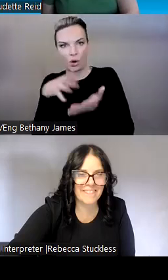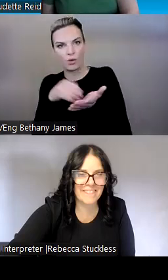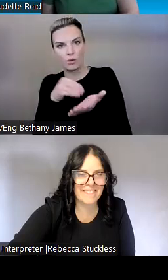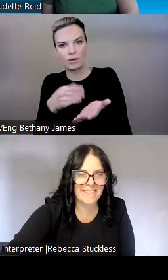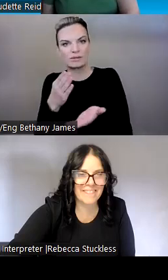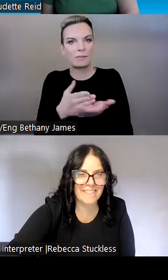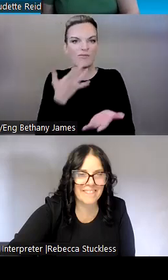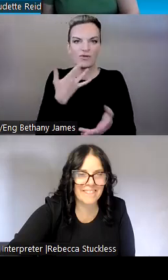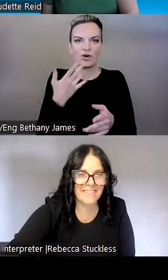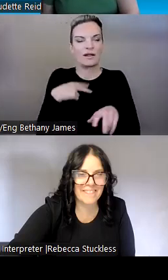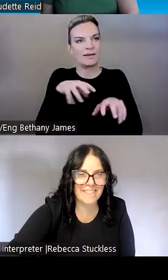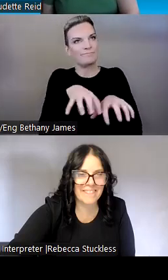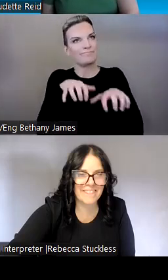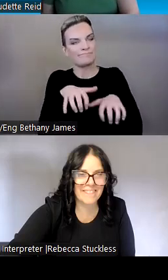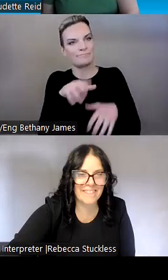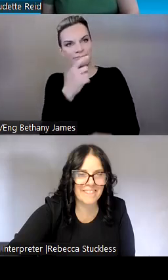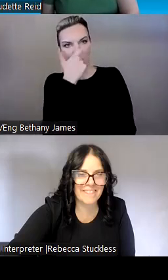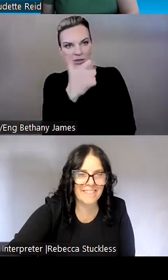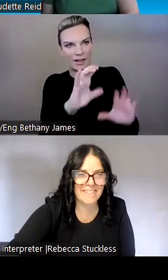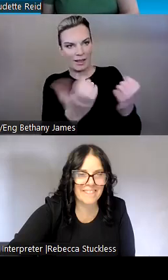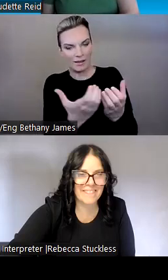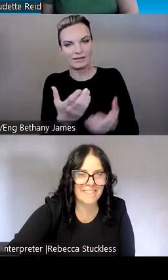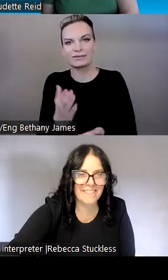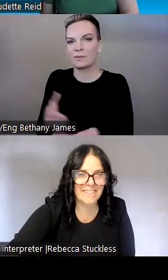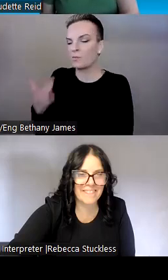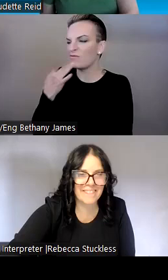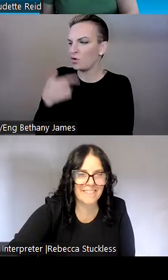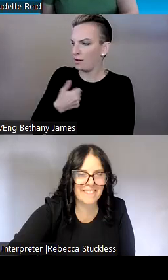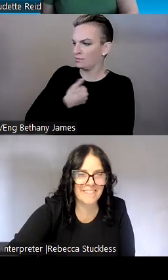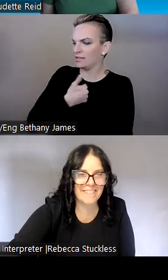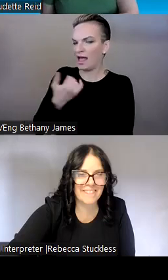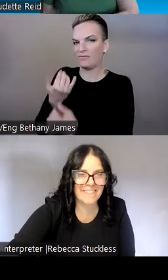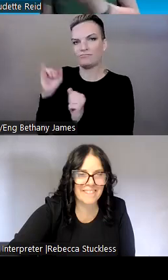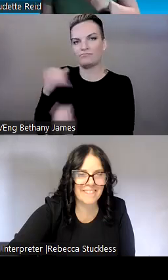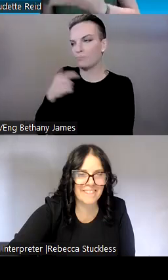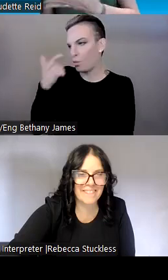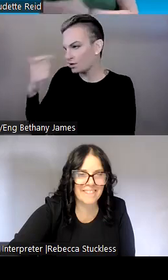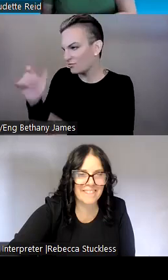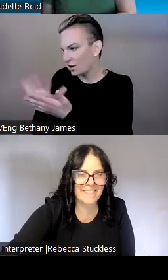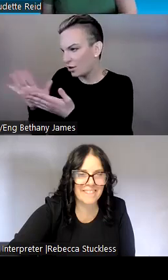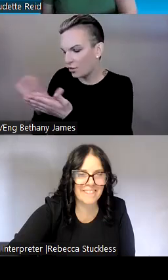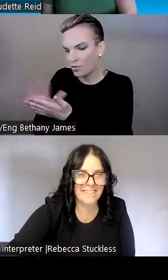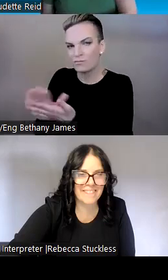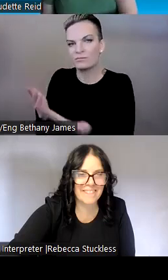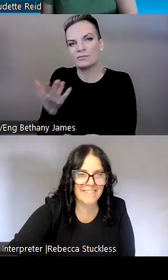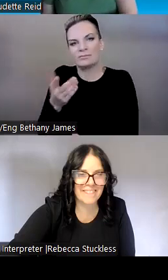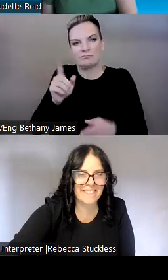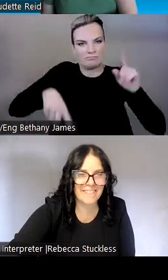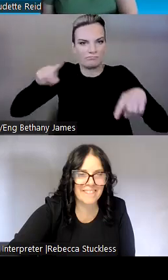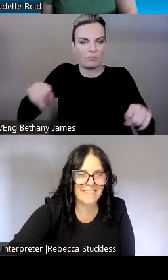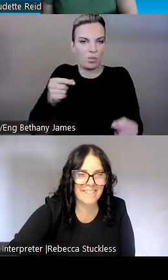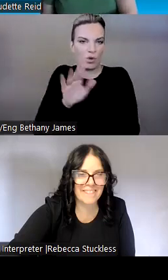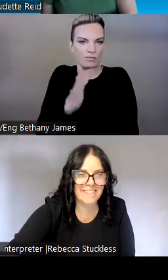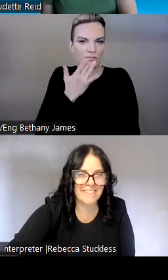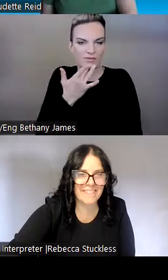class, depending on how you how you happen to learn. That might be a